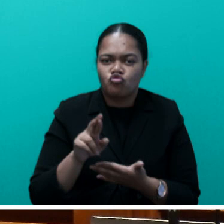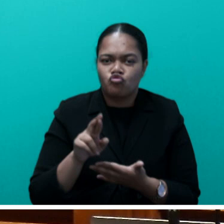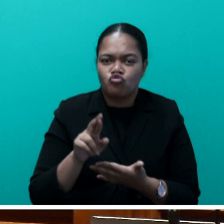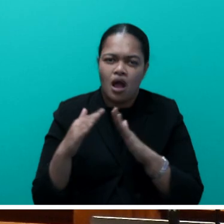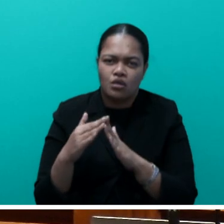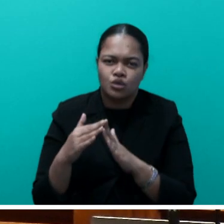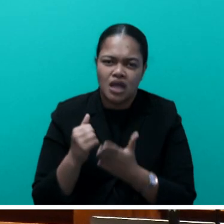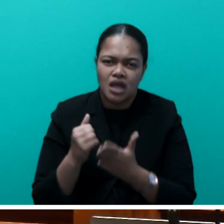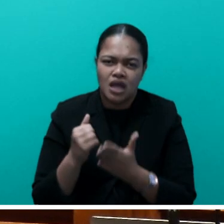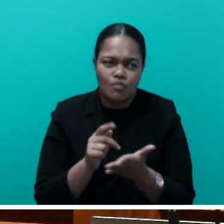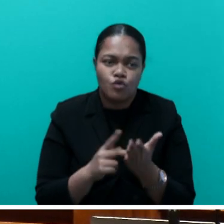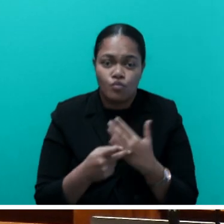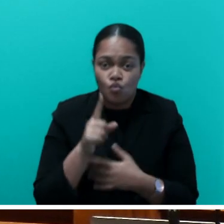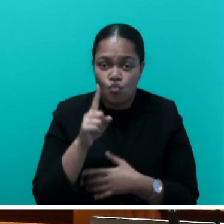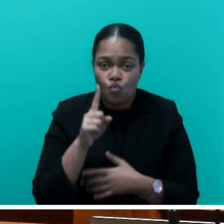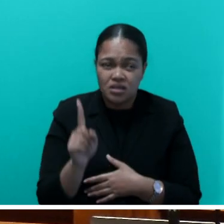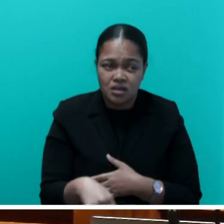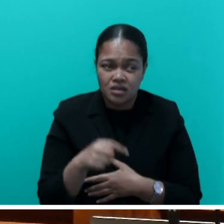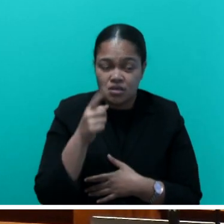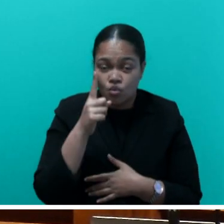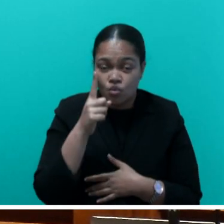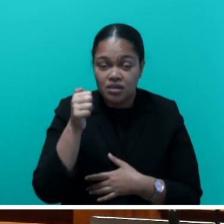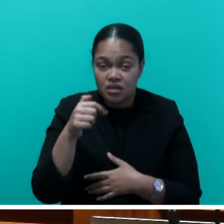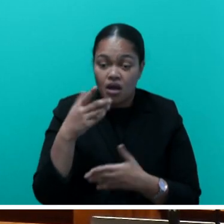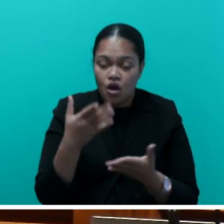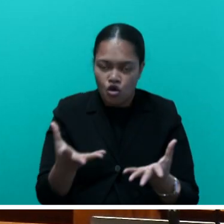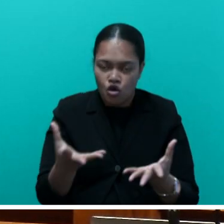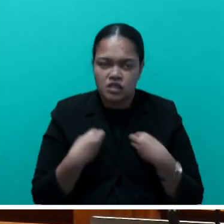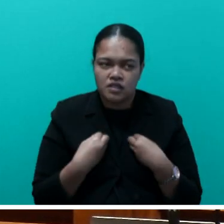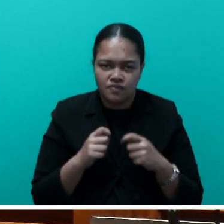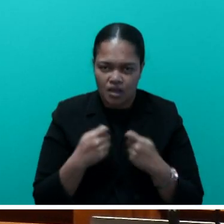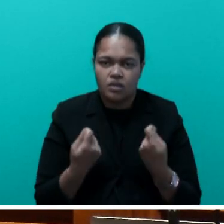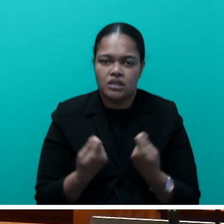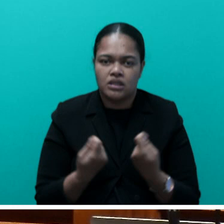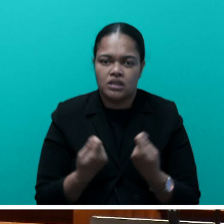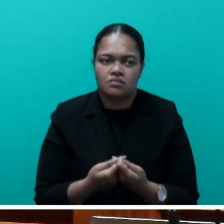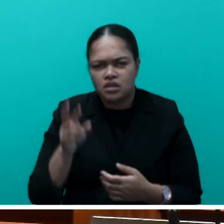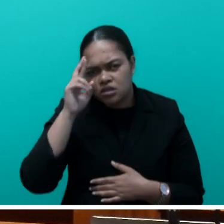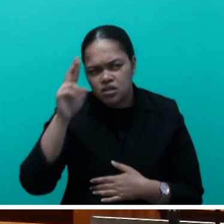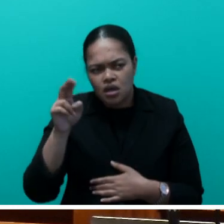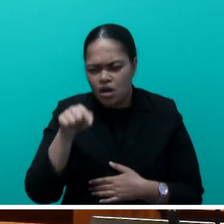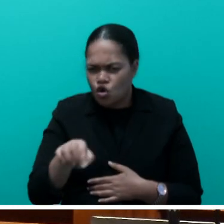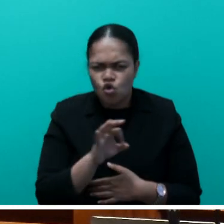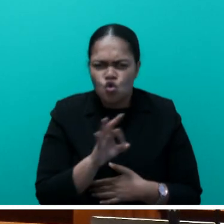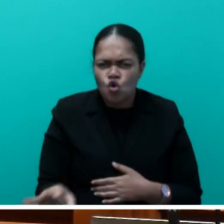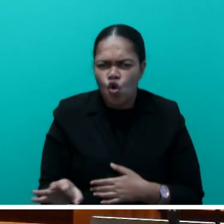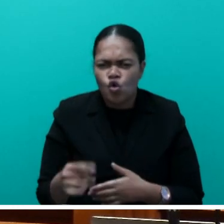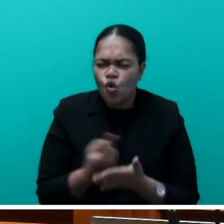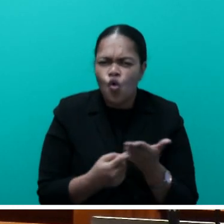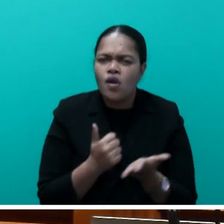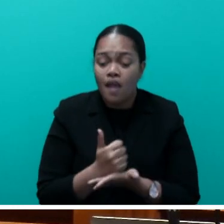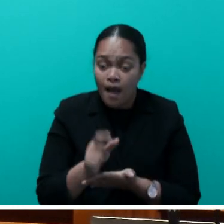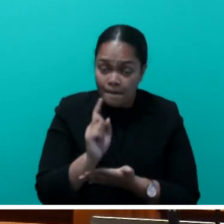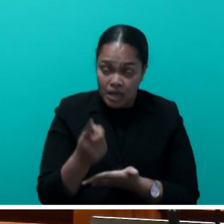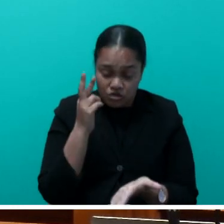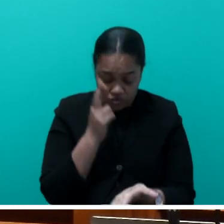Program. More than 6,500 online applications were received by our team. Mr. Speaker, these are not merely numbers, but a clear